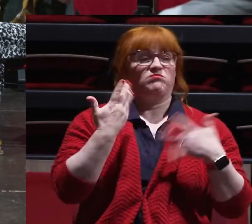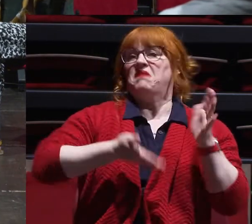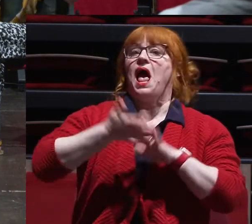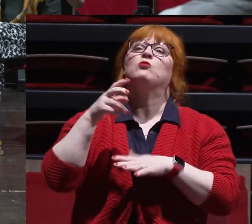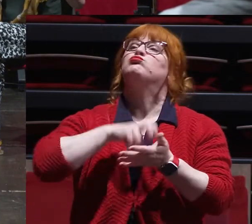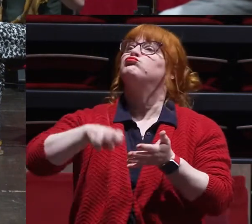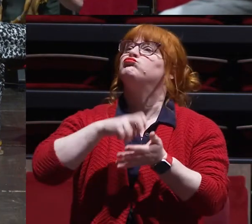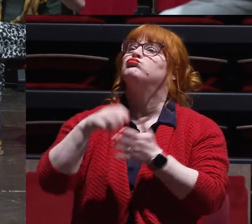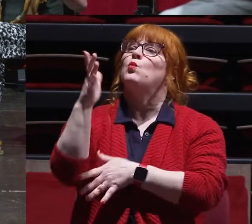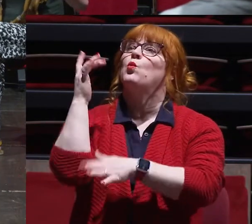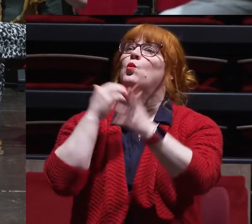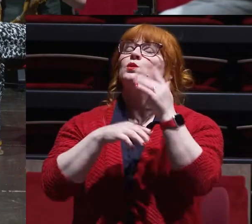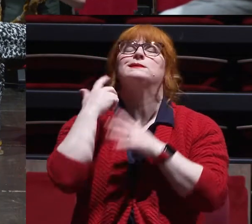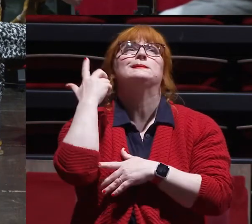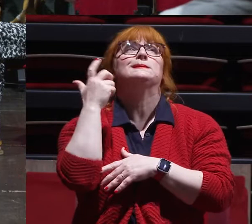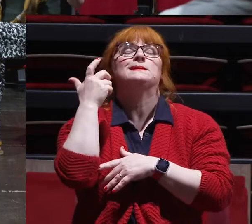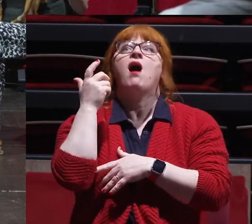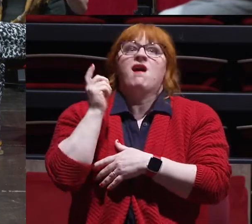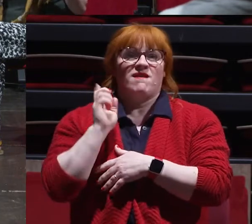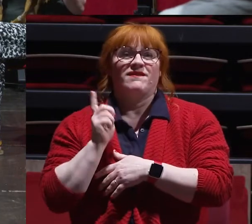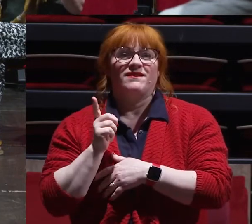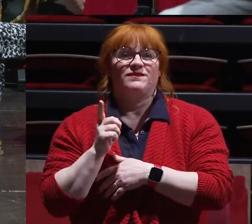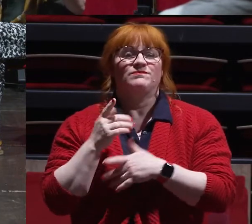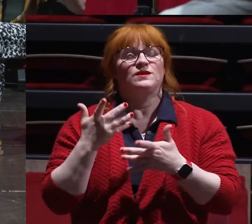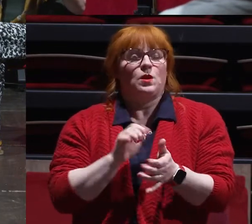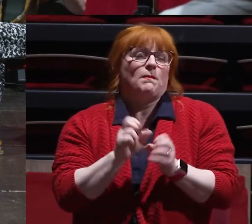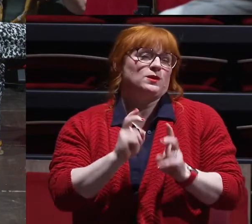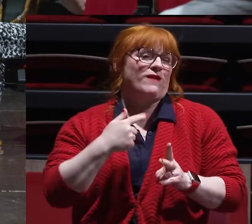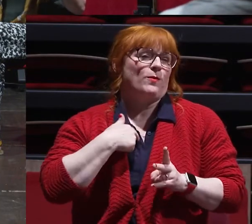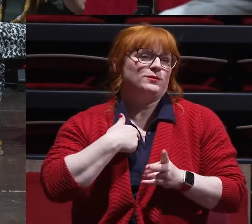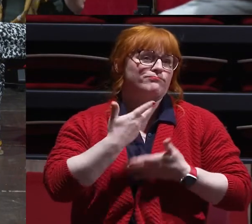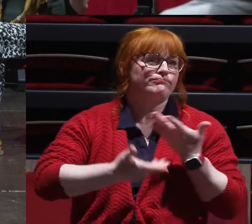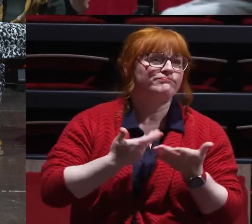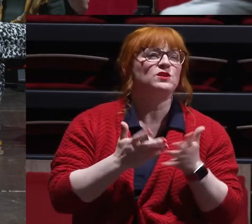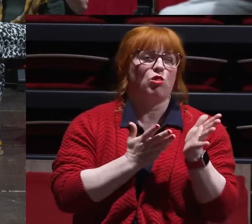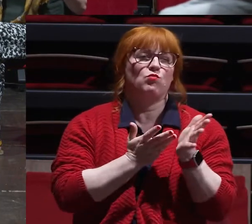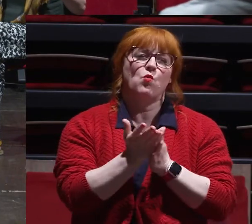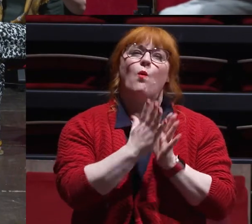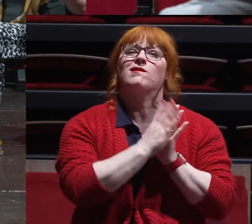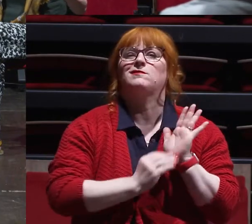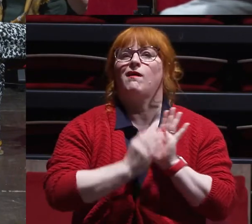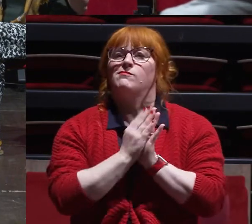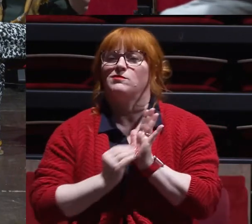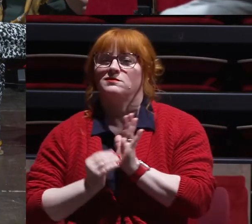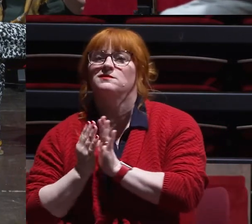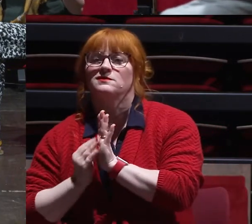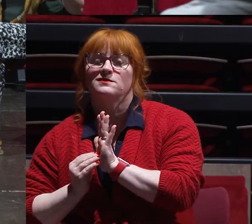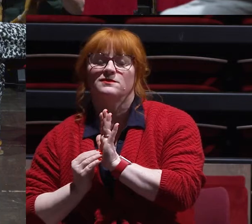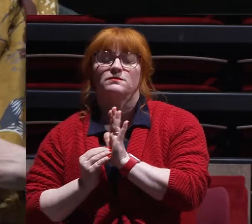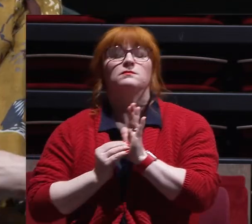when you're watching a TV show, or you're walking in the woods, or whatever. So I think the best way that I can talk about it is by giving